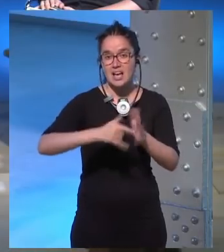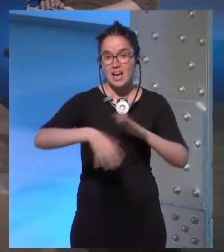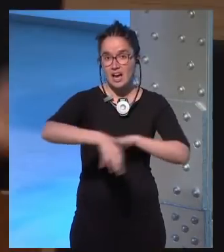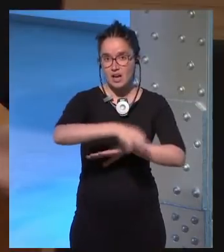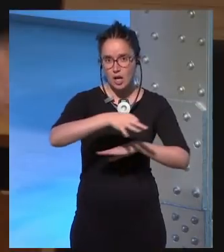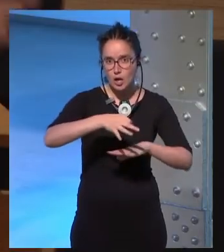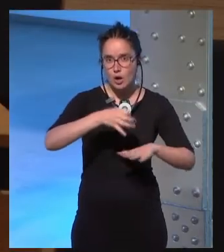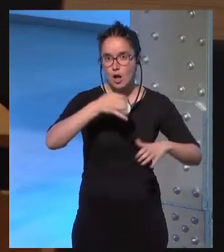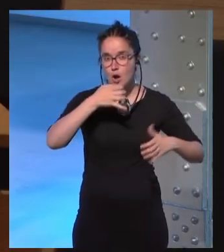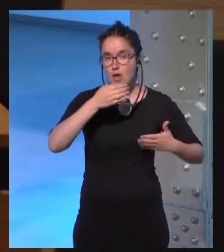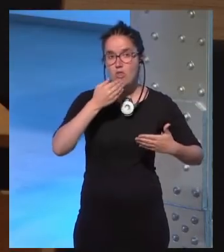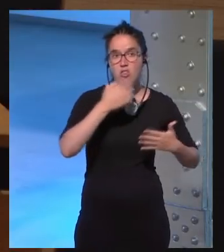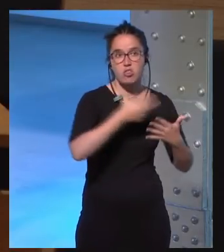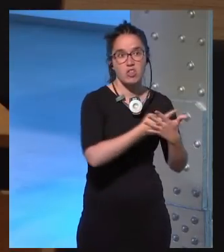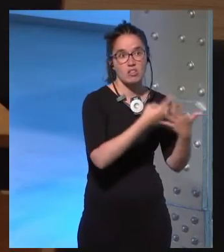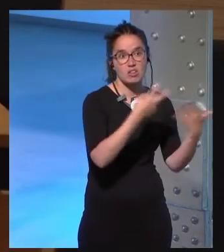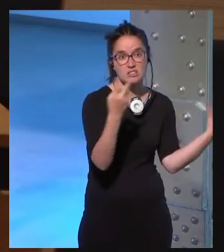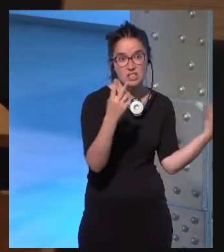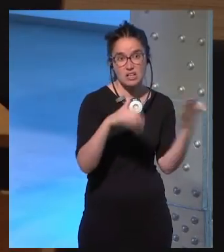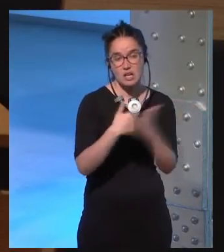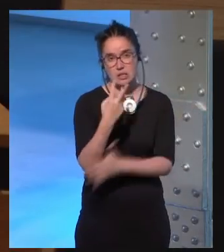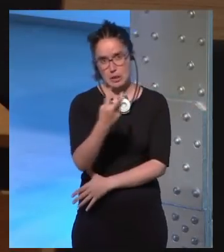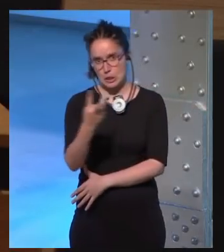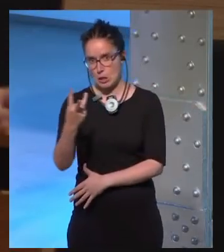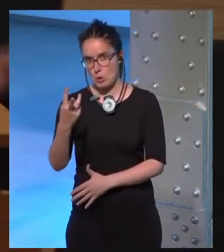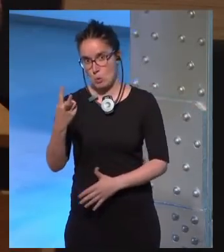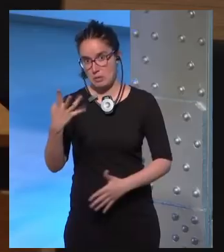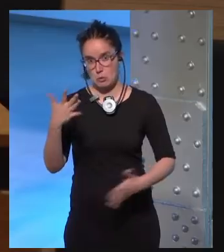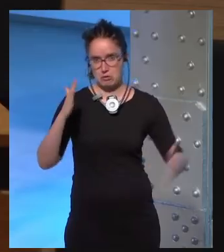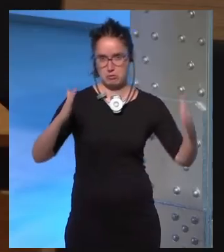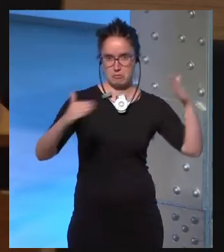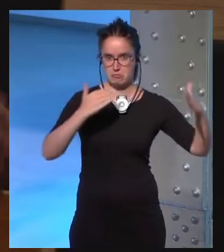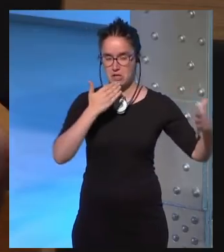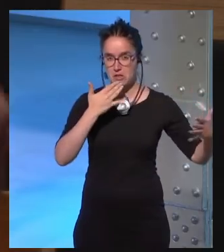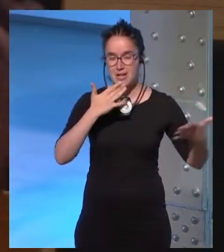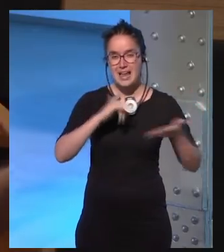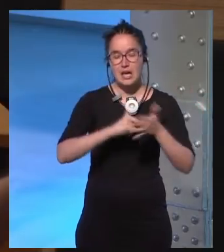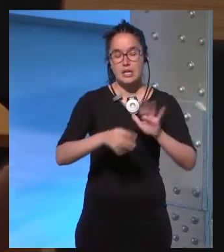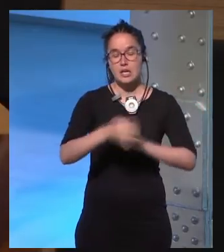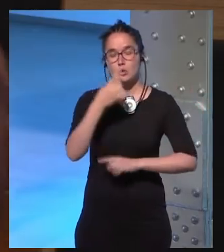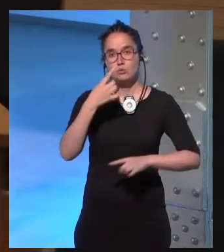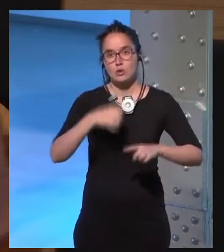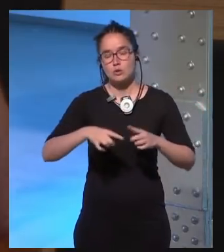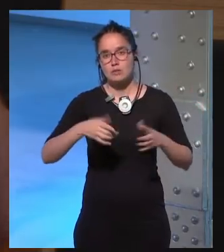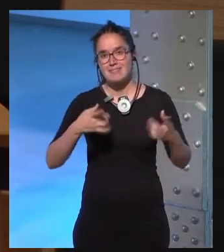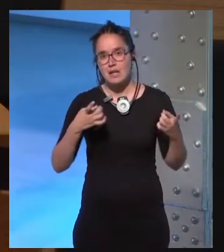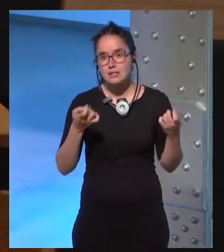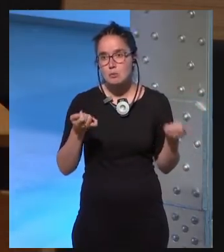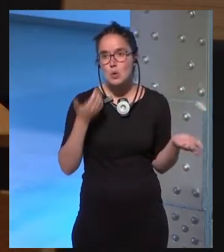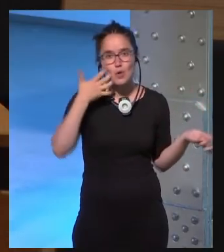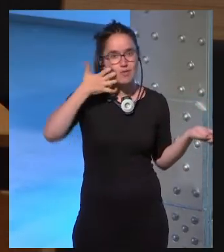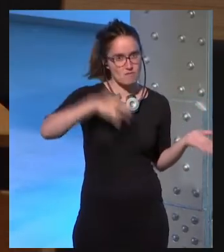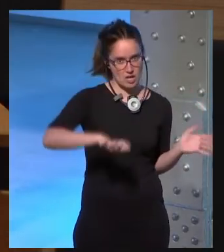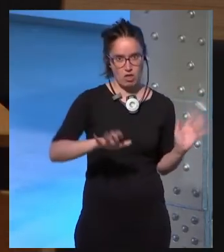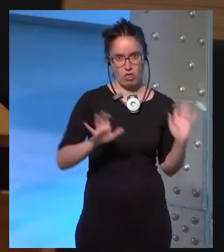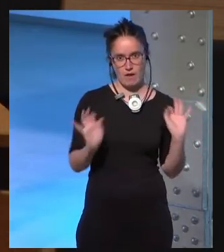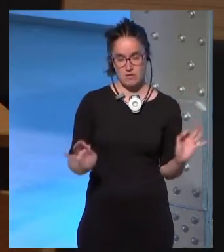a trainer of engineers, and they are between 17 and 24 years old. Engineering requires